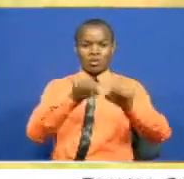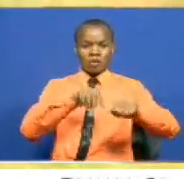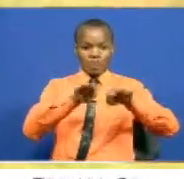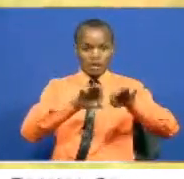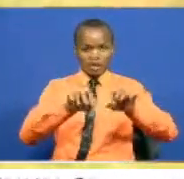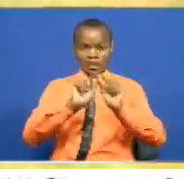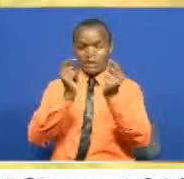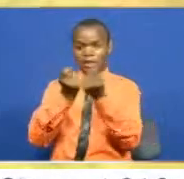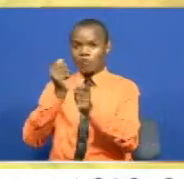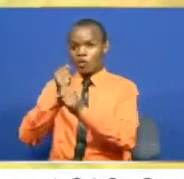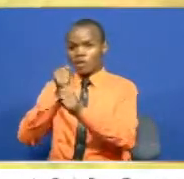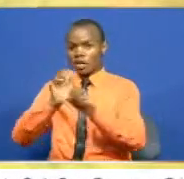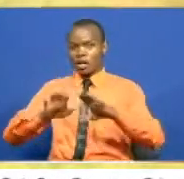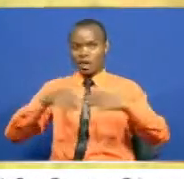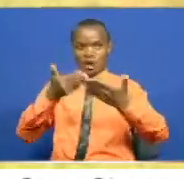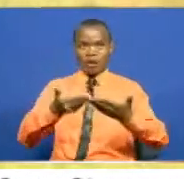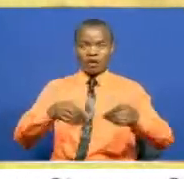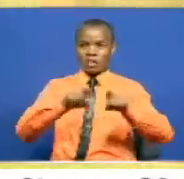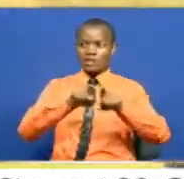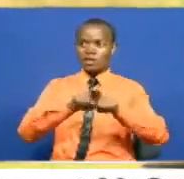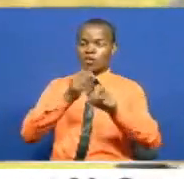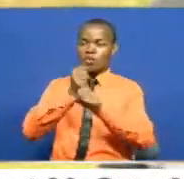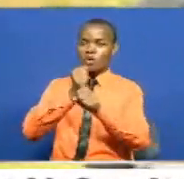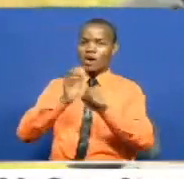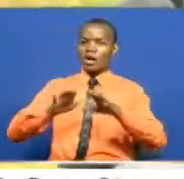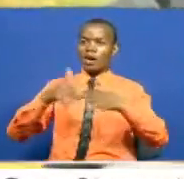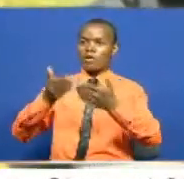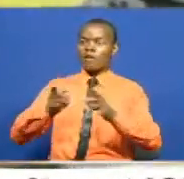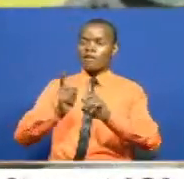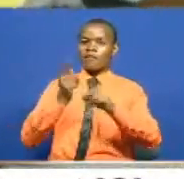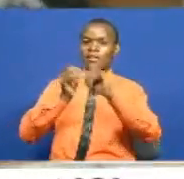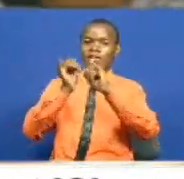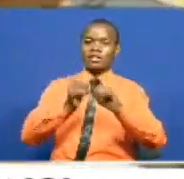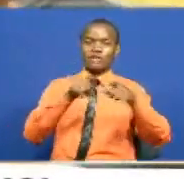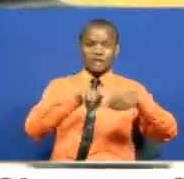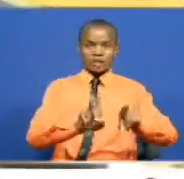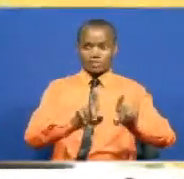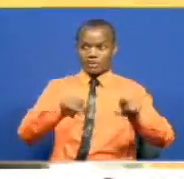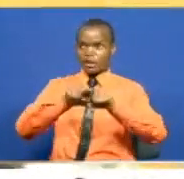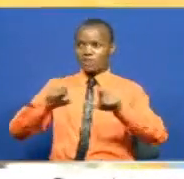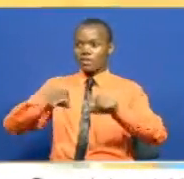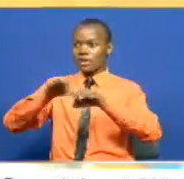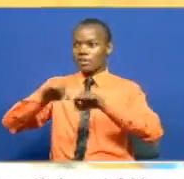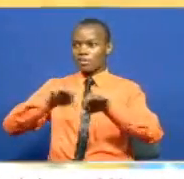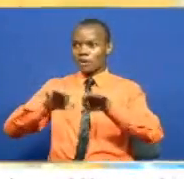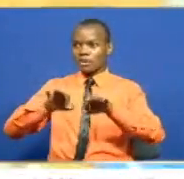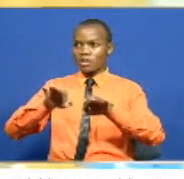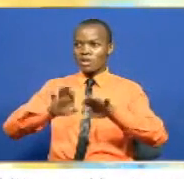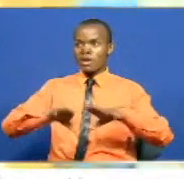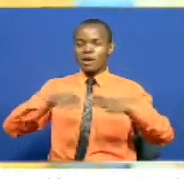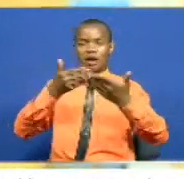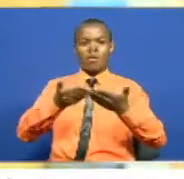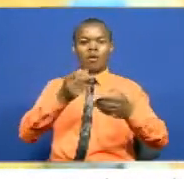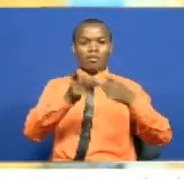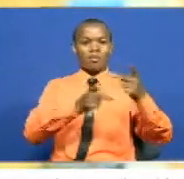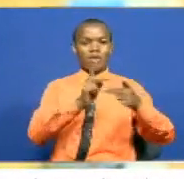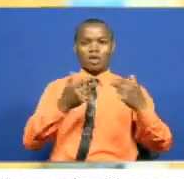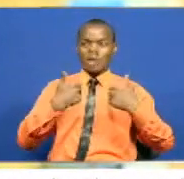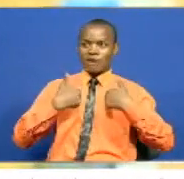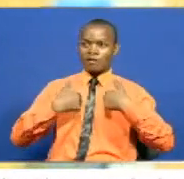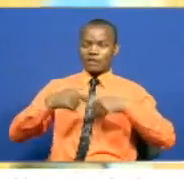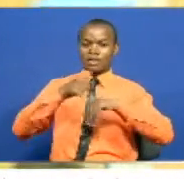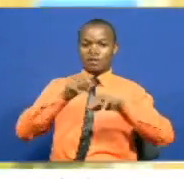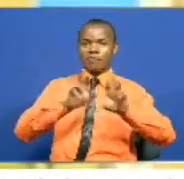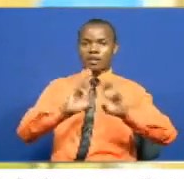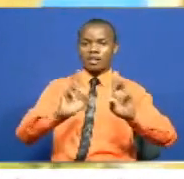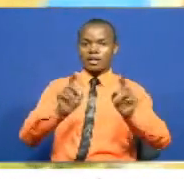with the situation. And what do you say so far so good, Caroline? First introduce yourself and then tell us how the progress that has been made so far in terms of